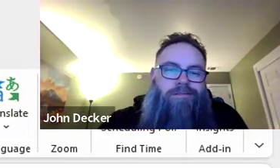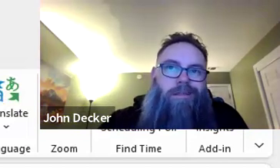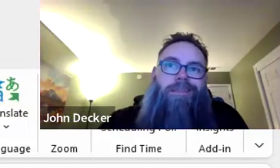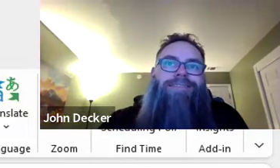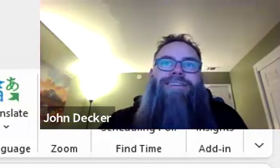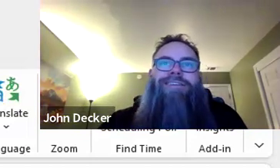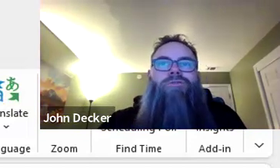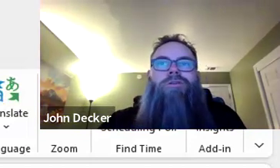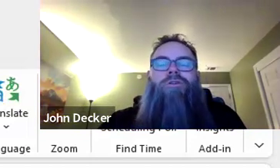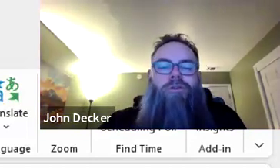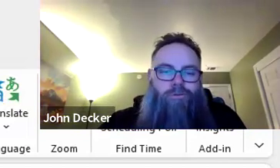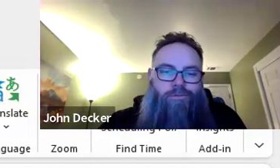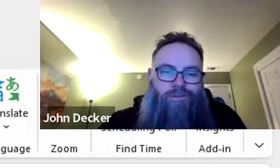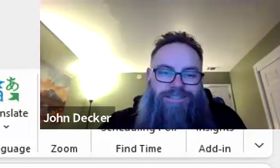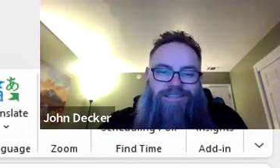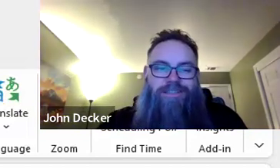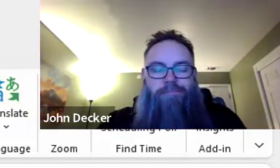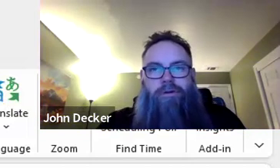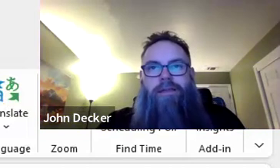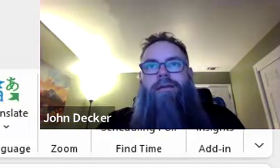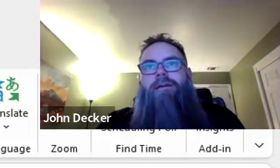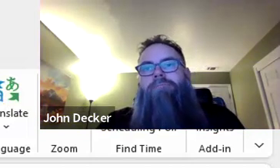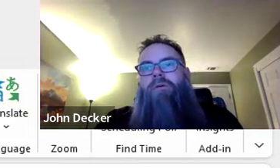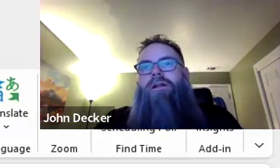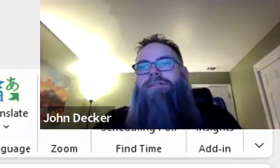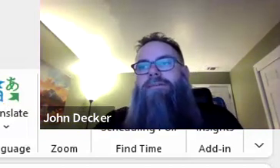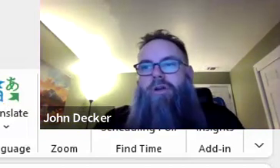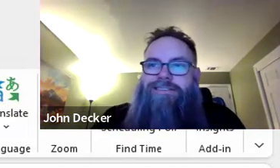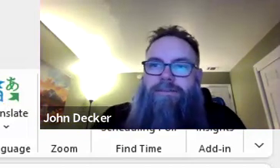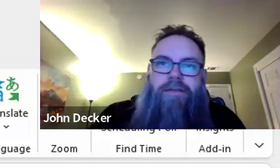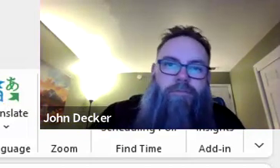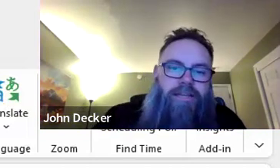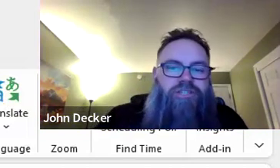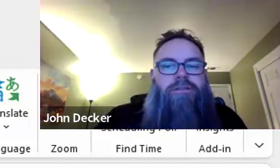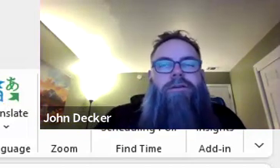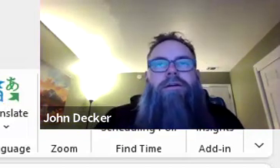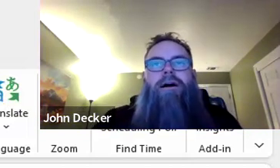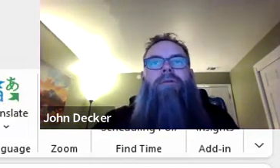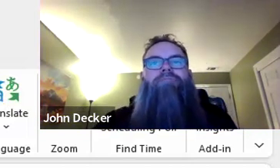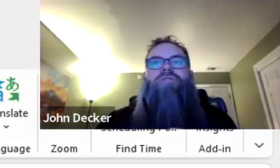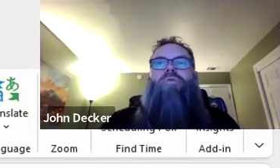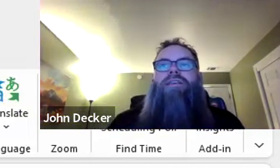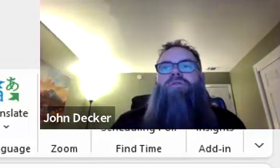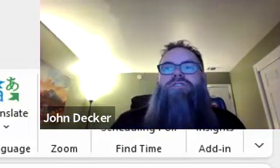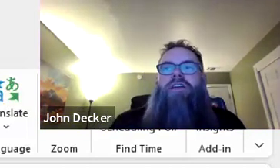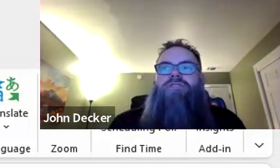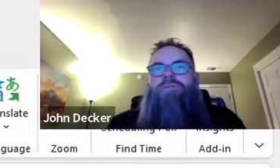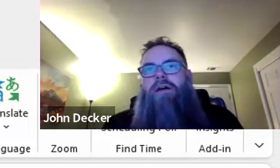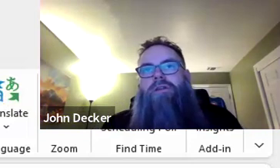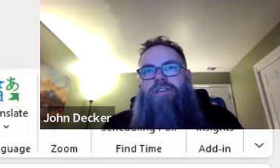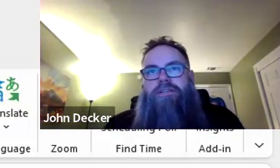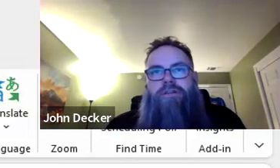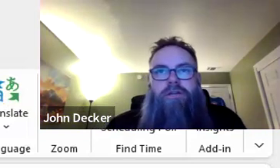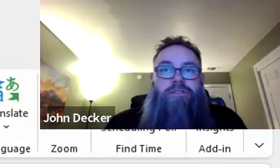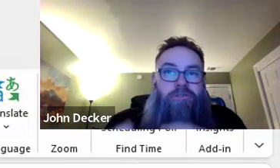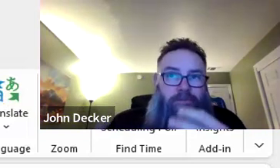January 1. There's a lot of things that need to occur in order for us to get to that point, but I wanted to summarize some of the information. So what is going to change, what's